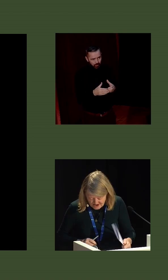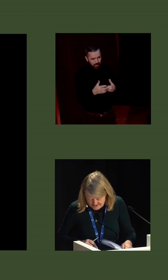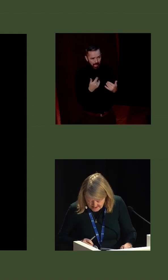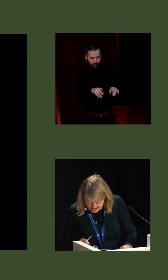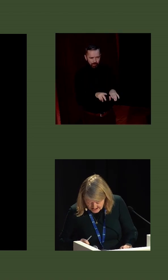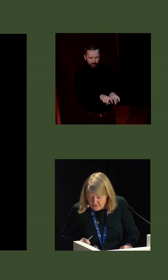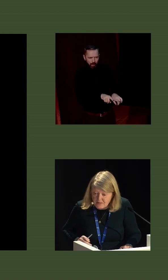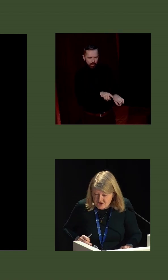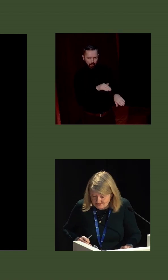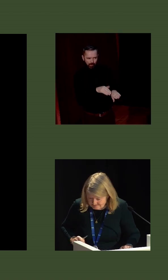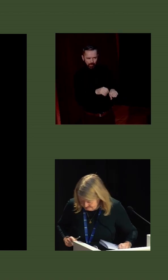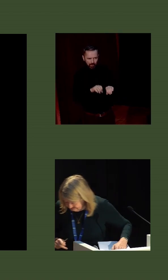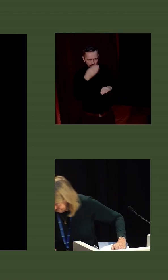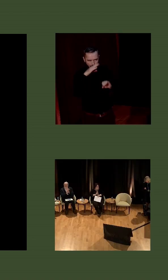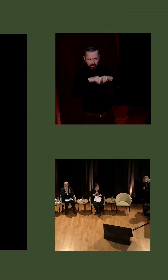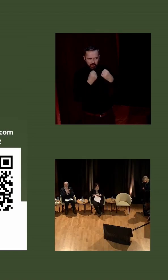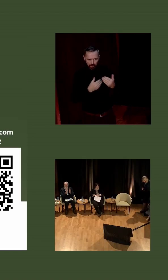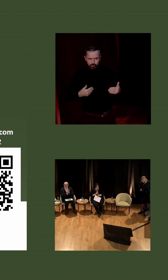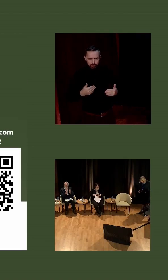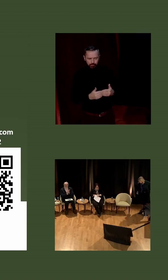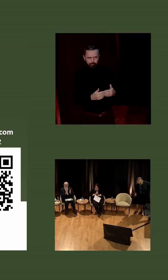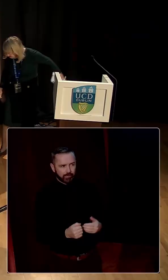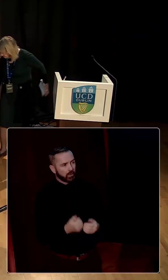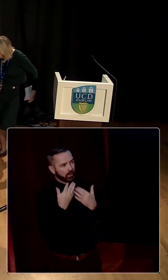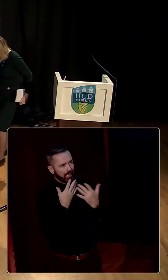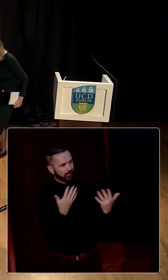long shadow over our society. Thank you very much.